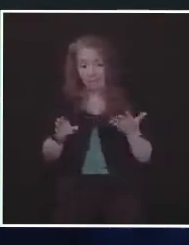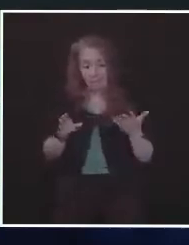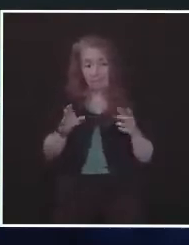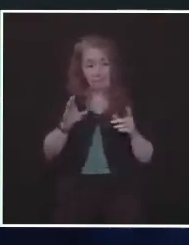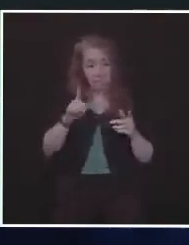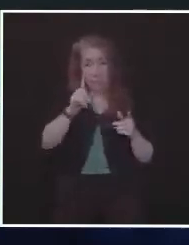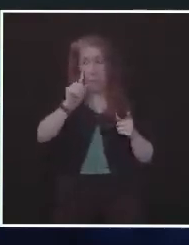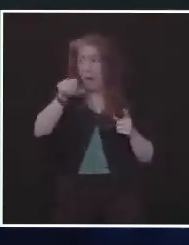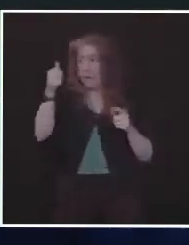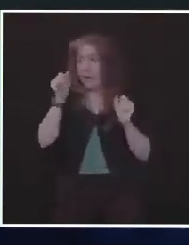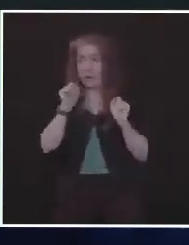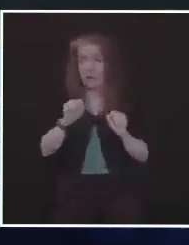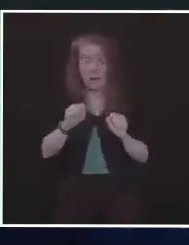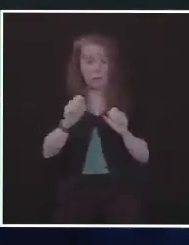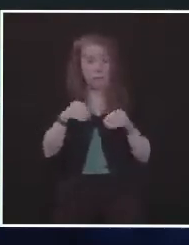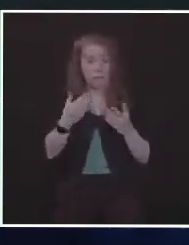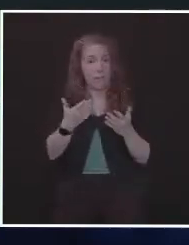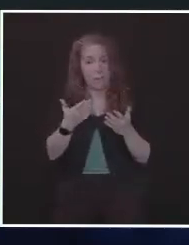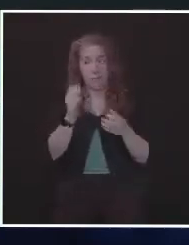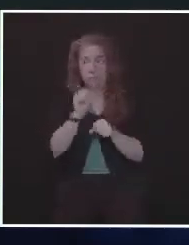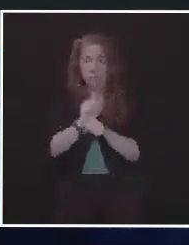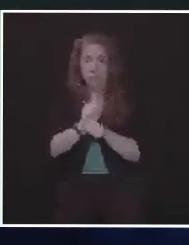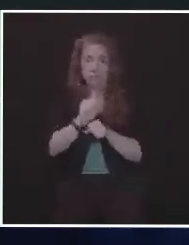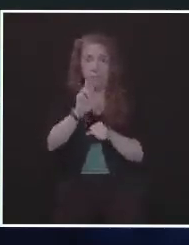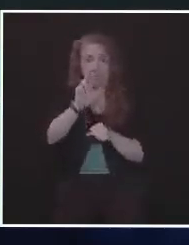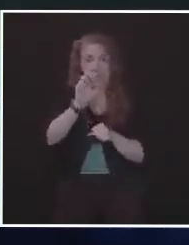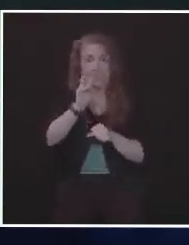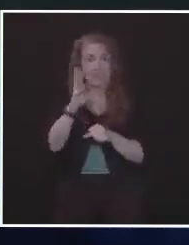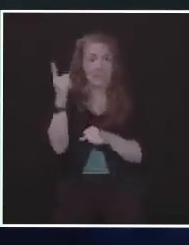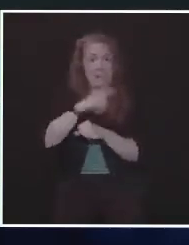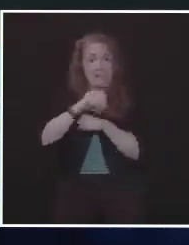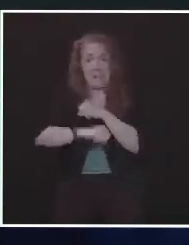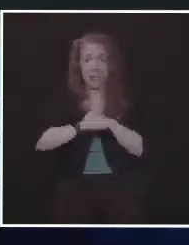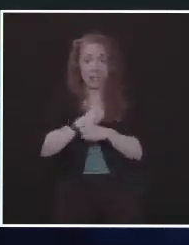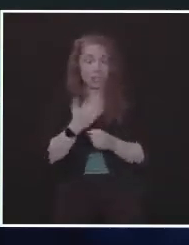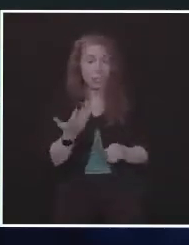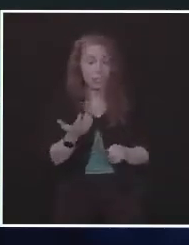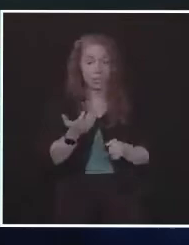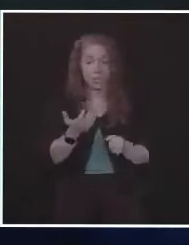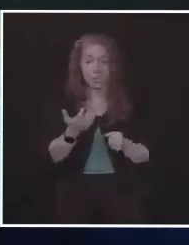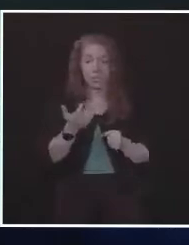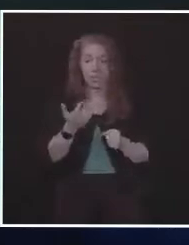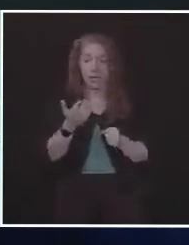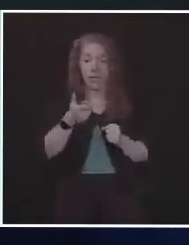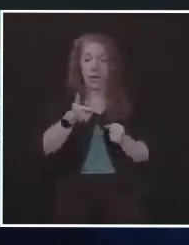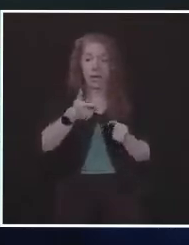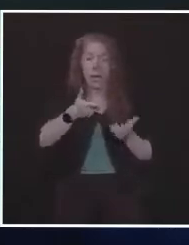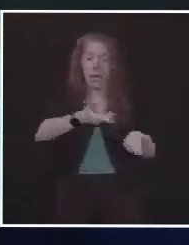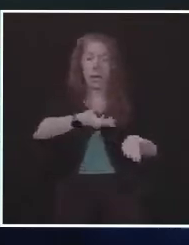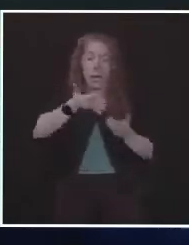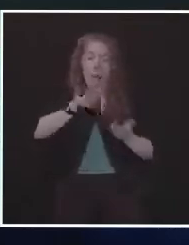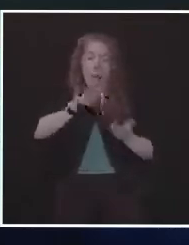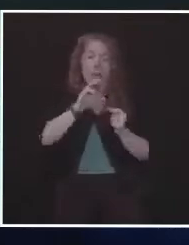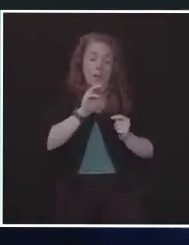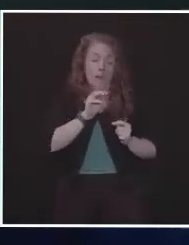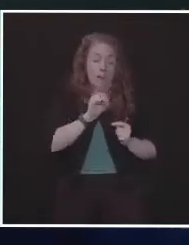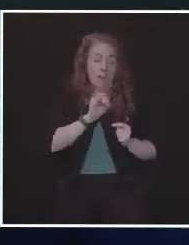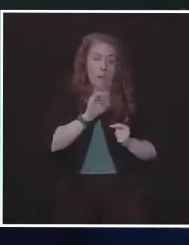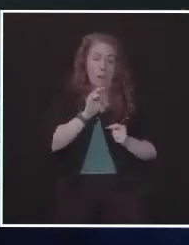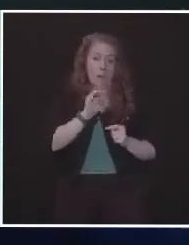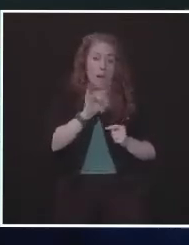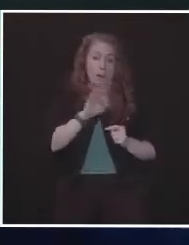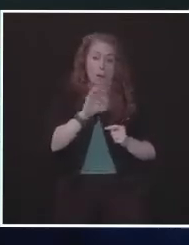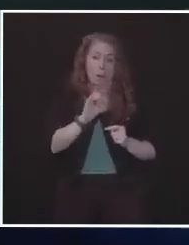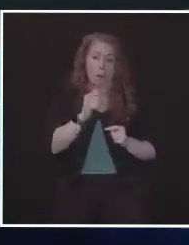a year and then be able to take you from, this microgravity environment from a human perspective to a